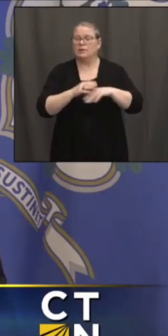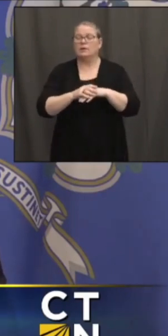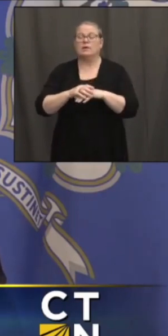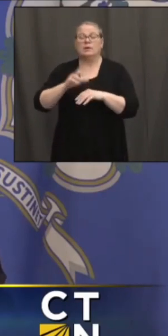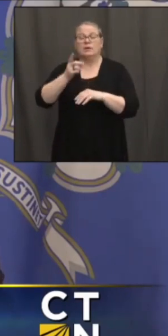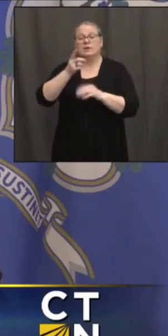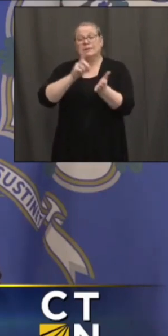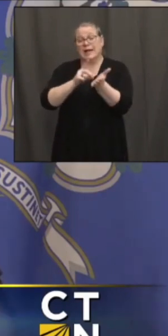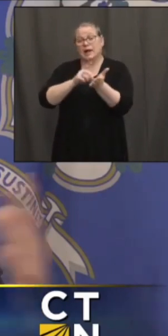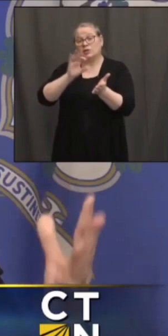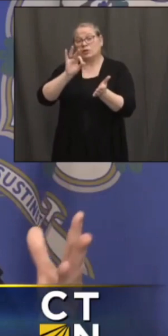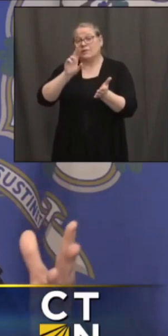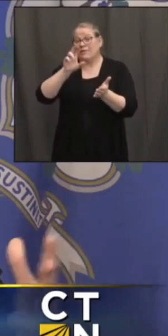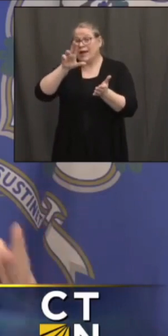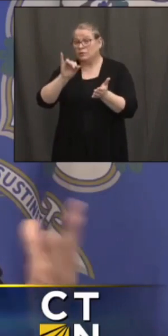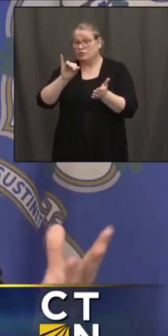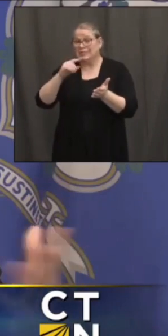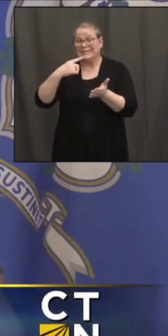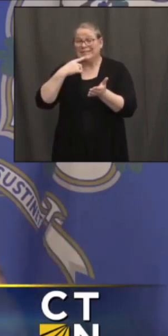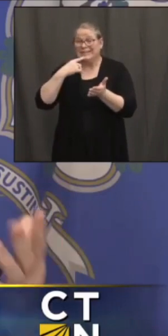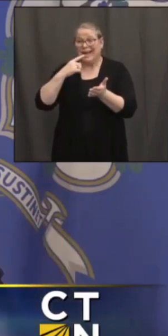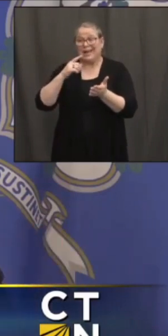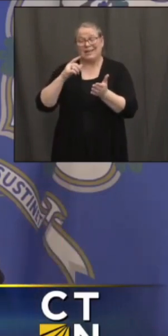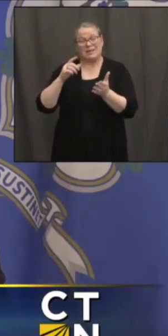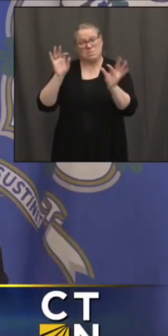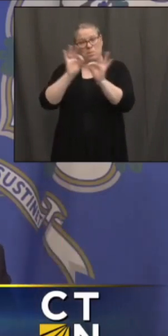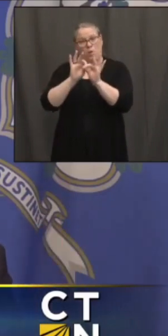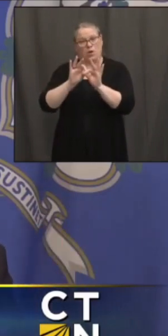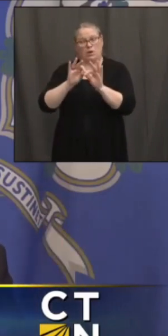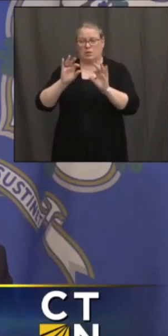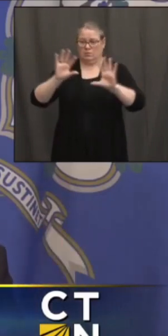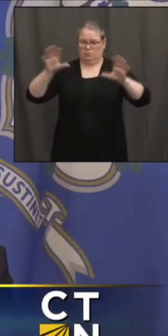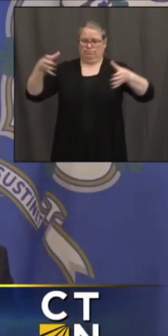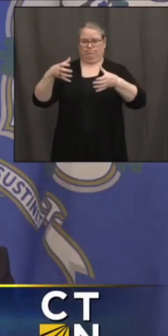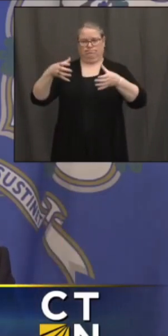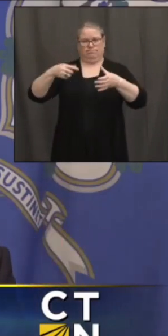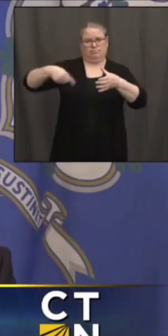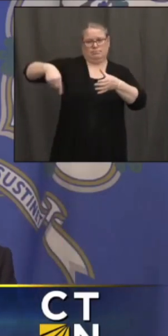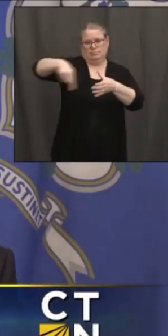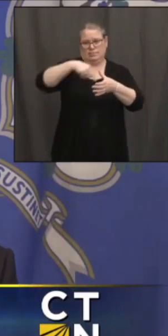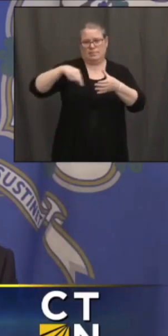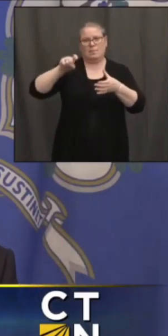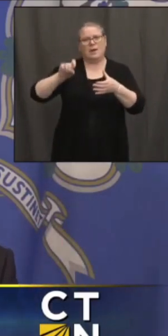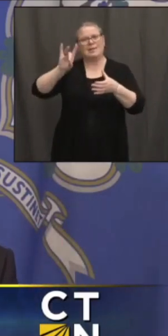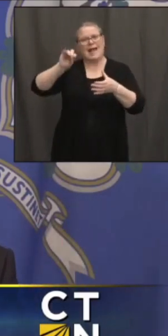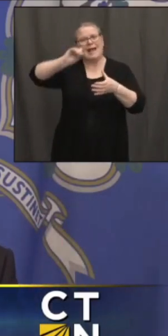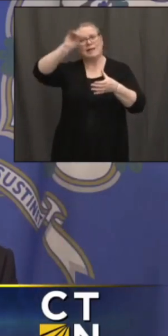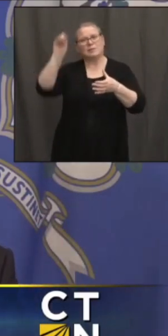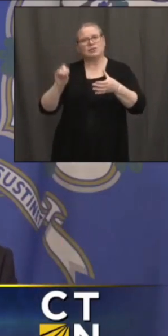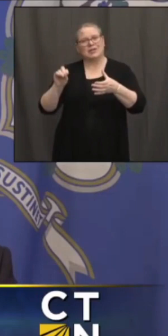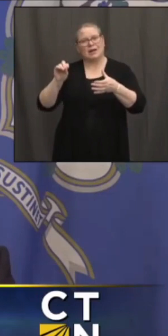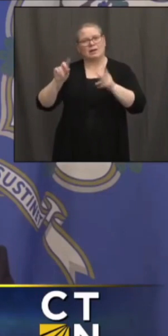had some severe infection. That creates a sense of herd immunity. And then, working in my role as chairman with the